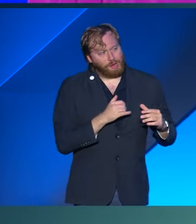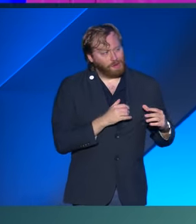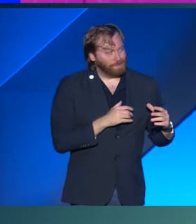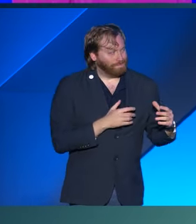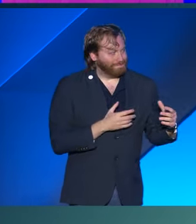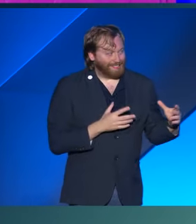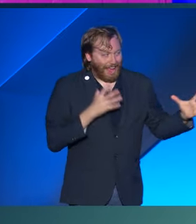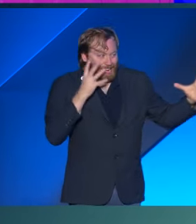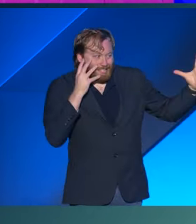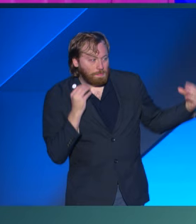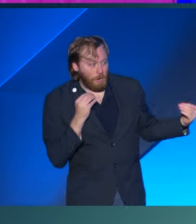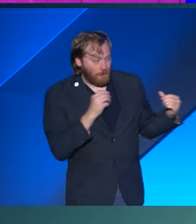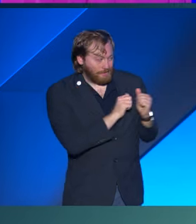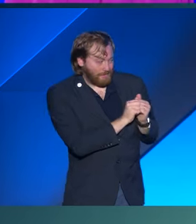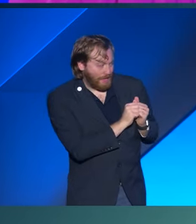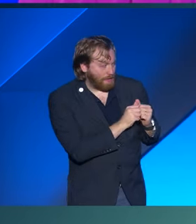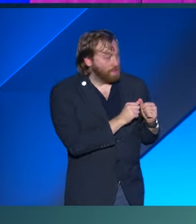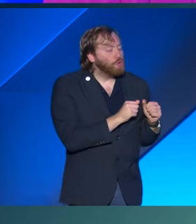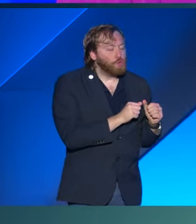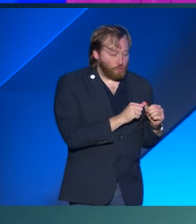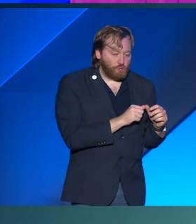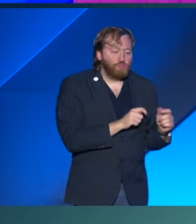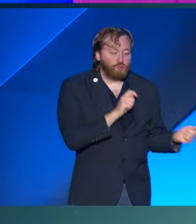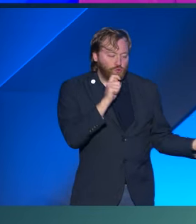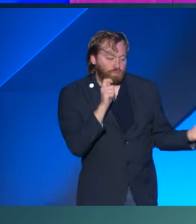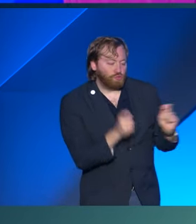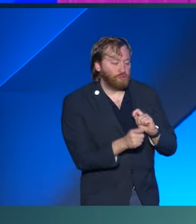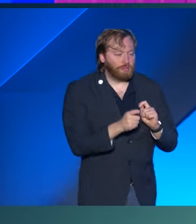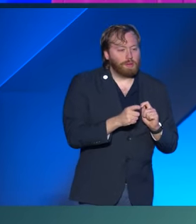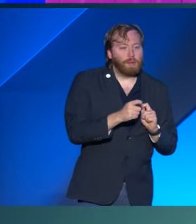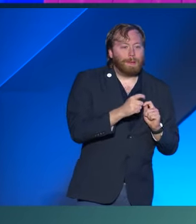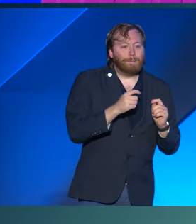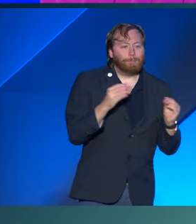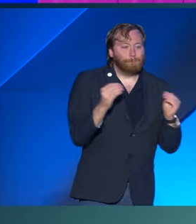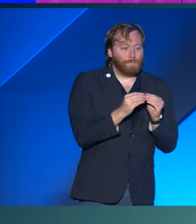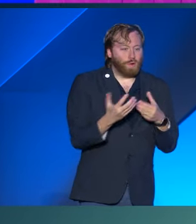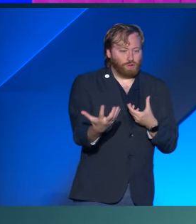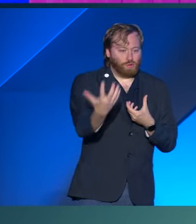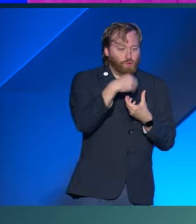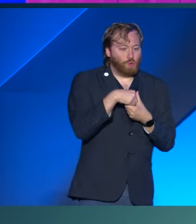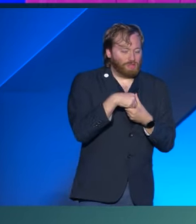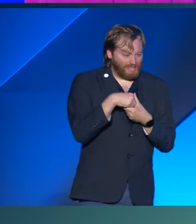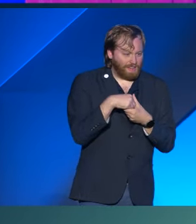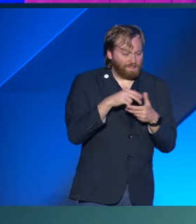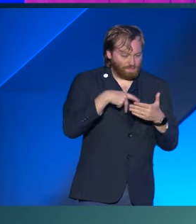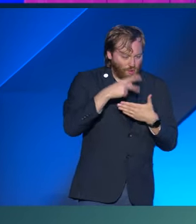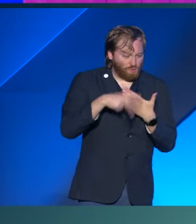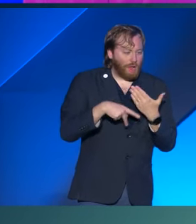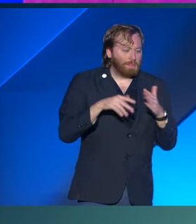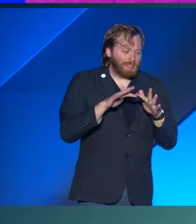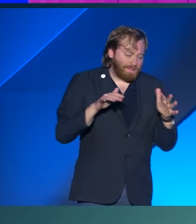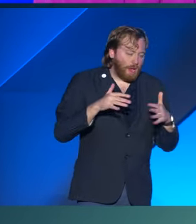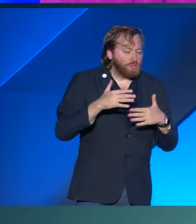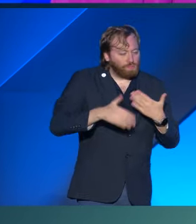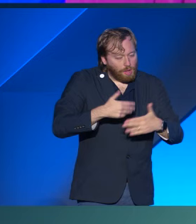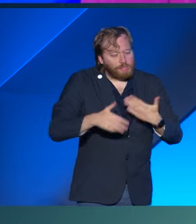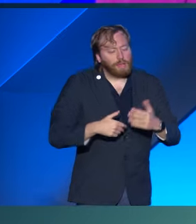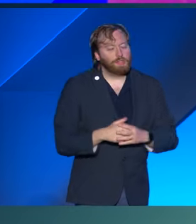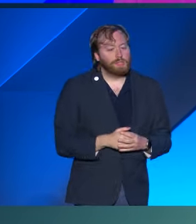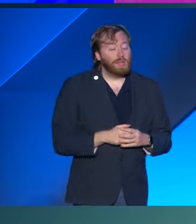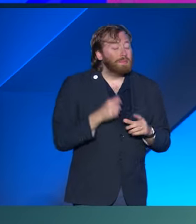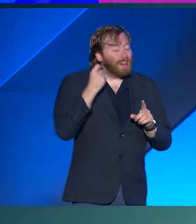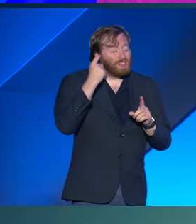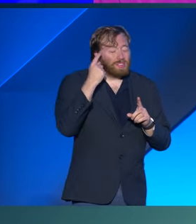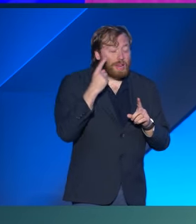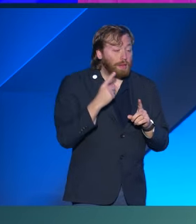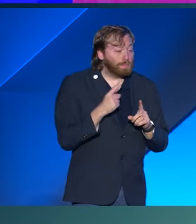inclusive, equitable programs, policies, and processes. But it's people that should always be the